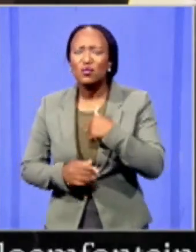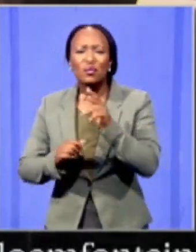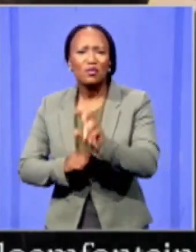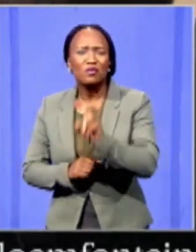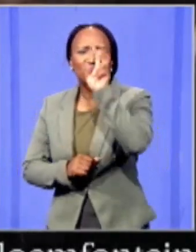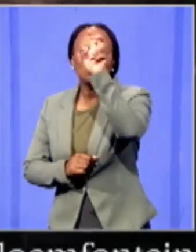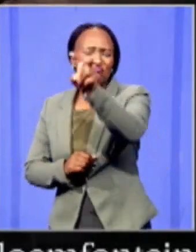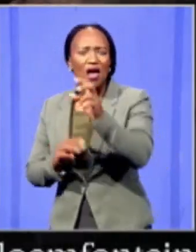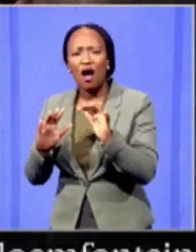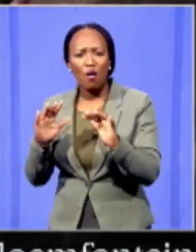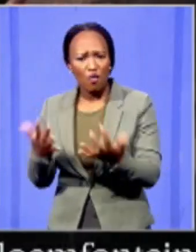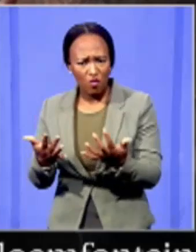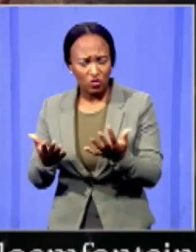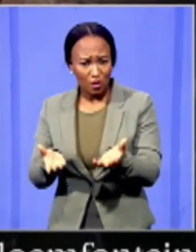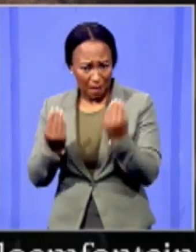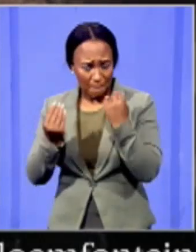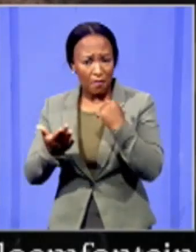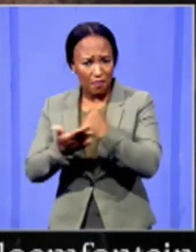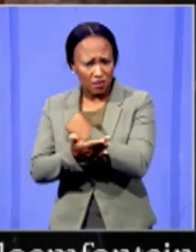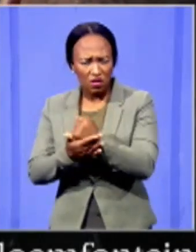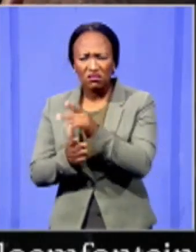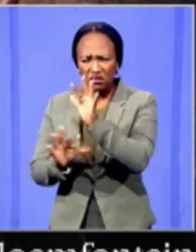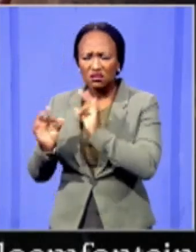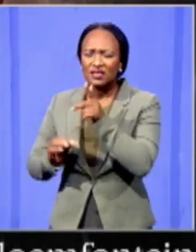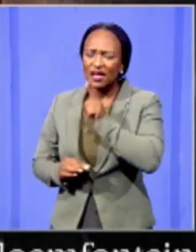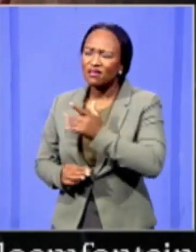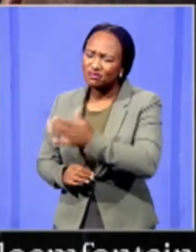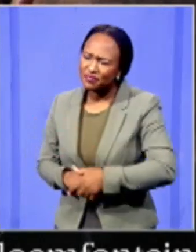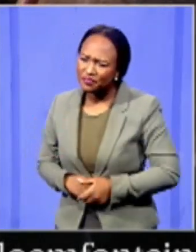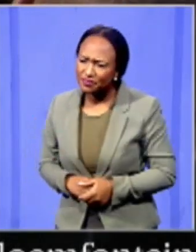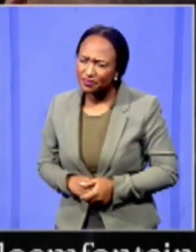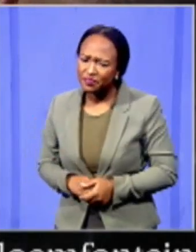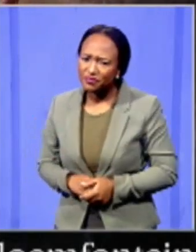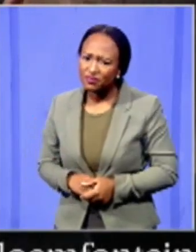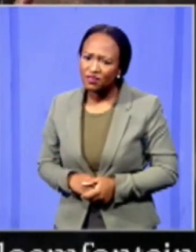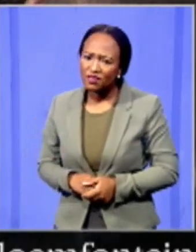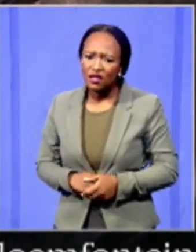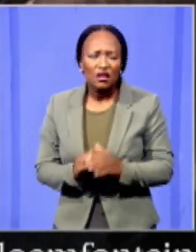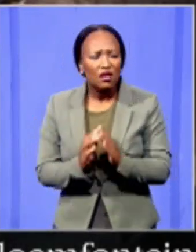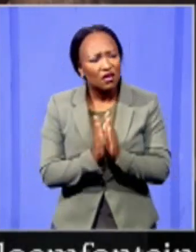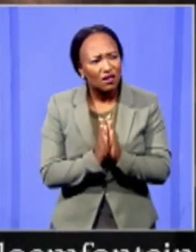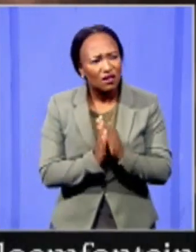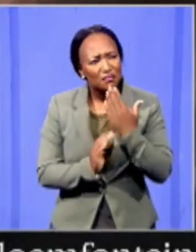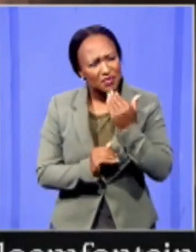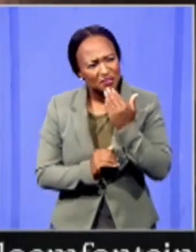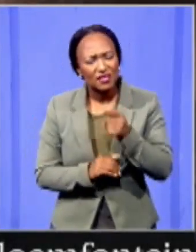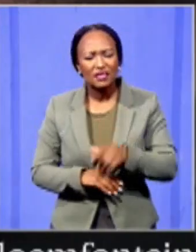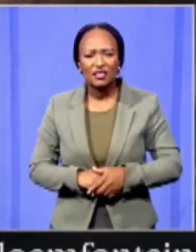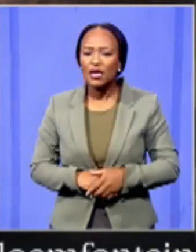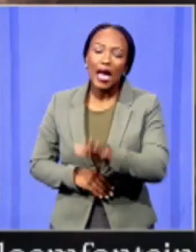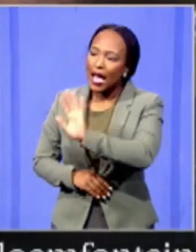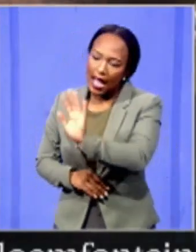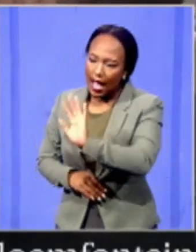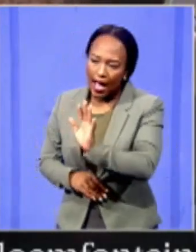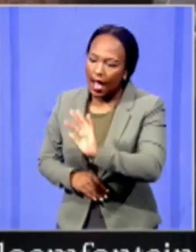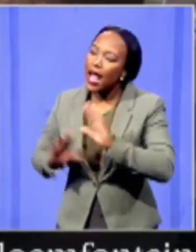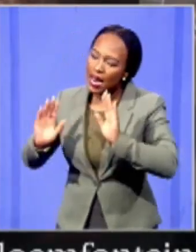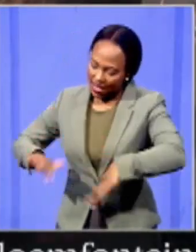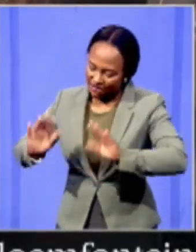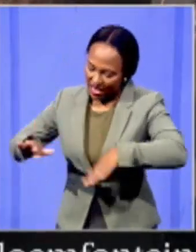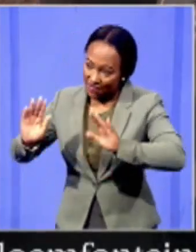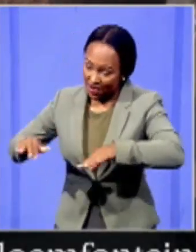so that you acquire that passport? Just tell me, what was... Please. I don't know. This one is a passport. No, leave this one. I'm talking